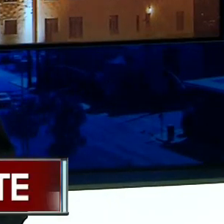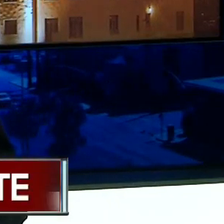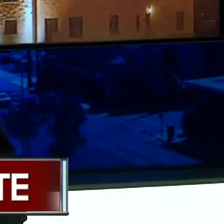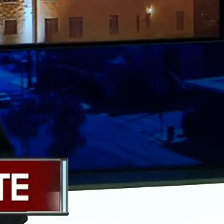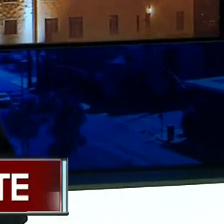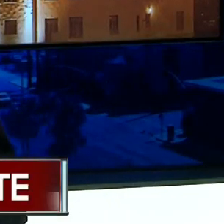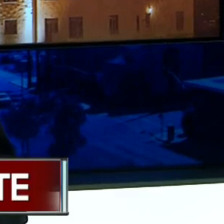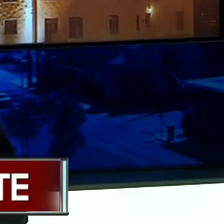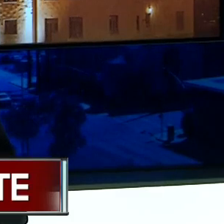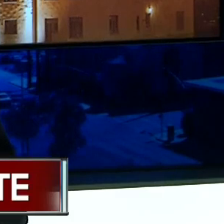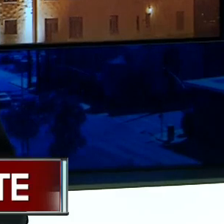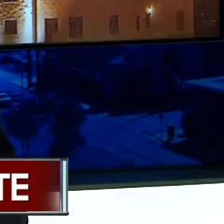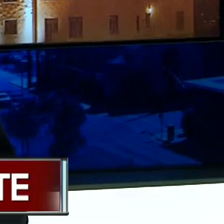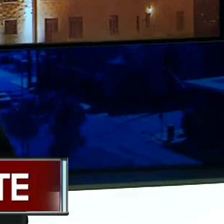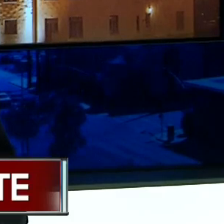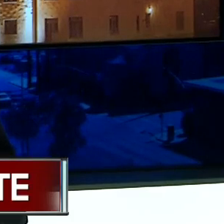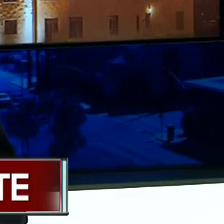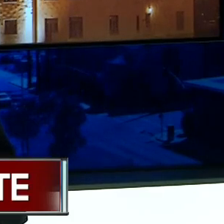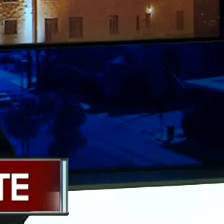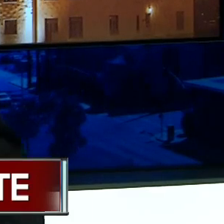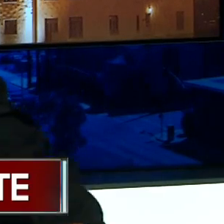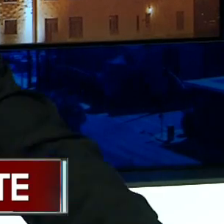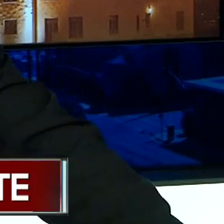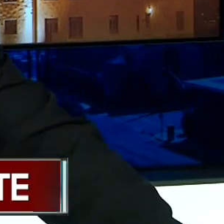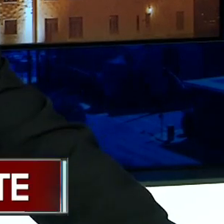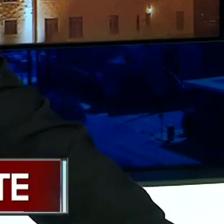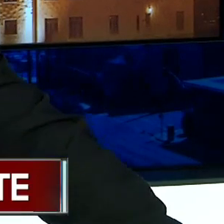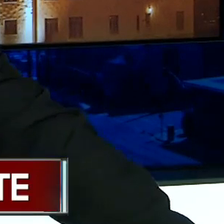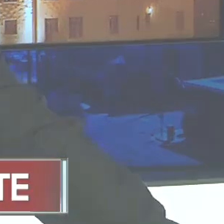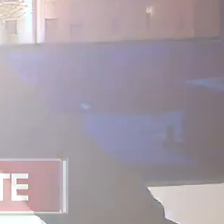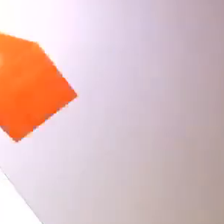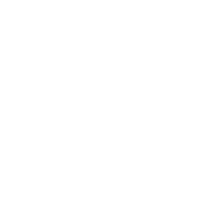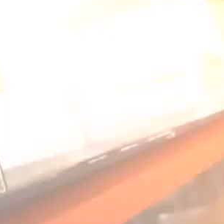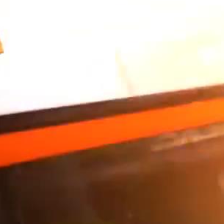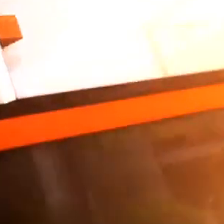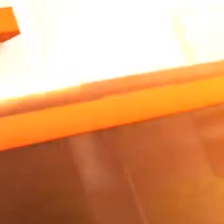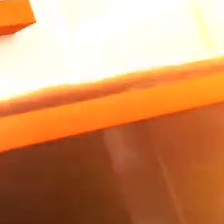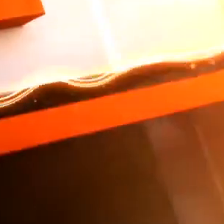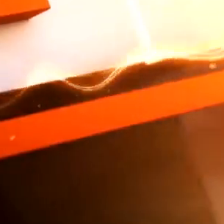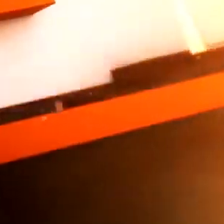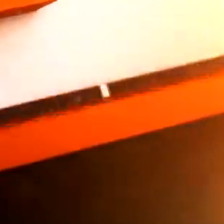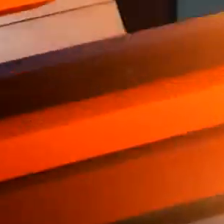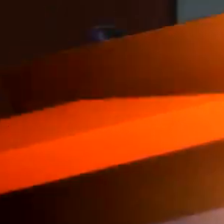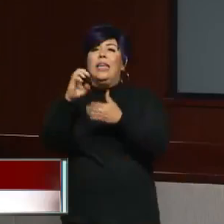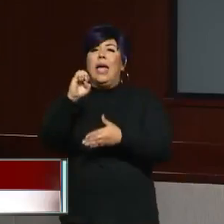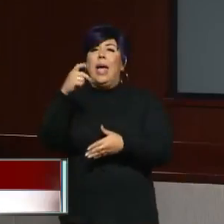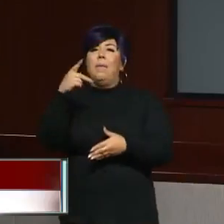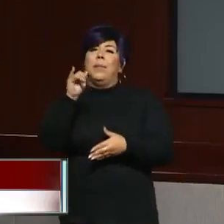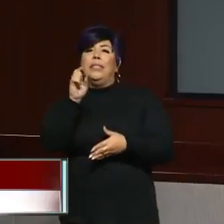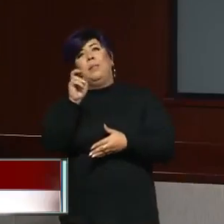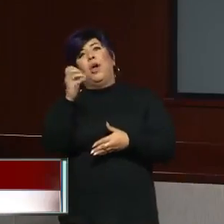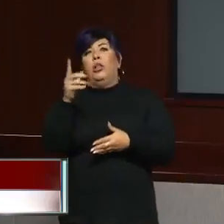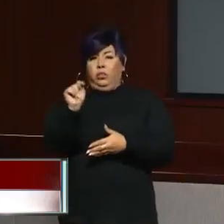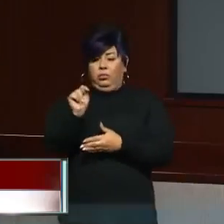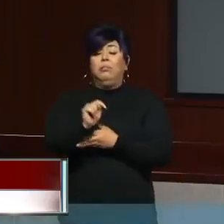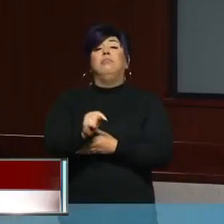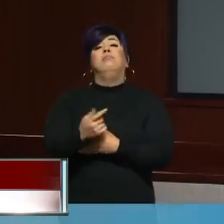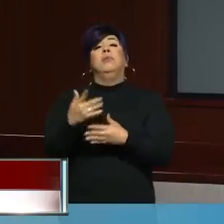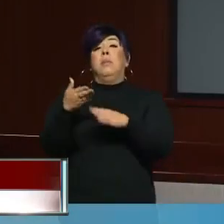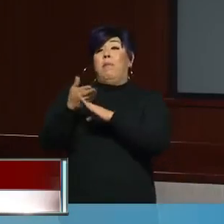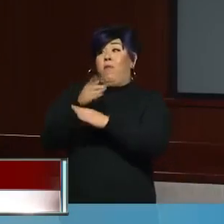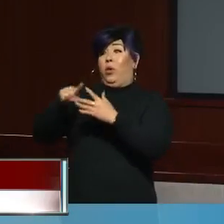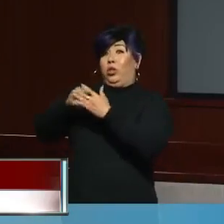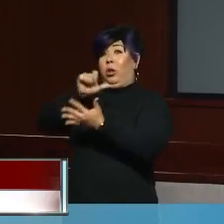attention on the possibility of Kern County moving up in the state's tier system. Let's join Megan Pearson right now at the podium live. Some updates on